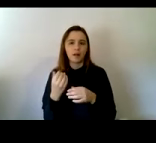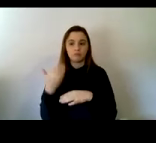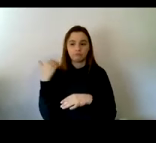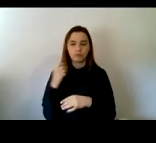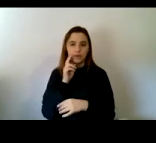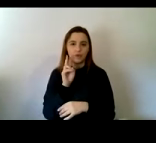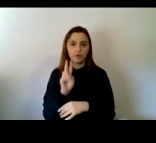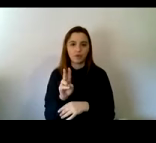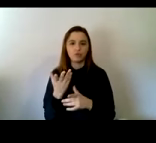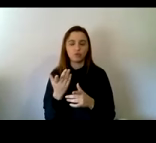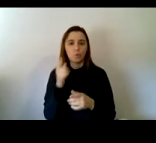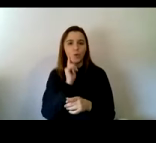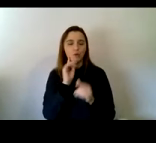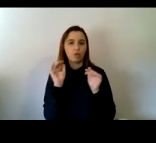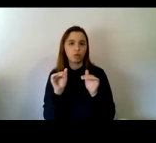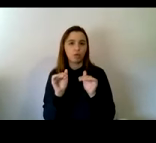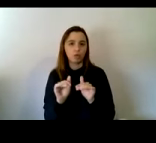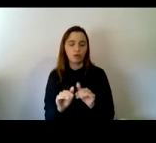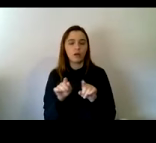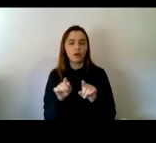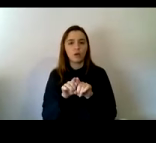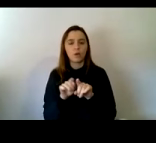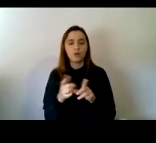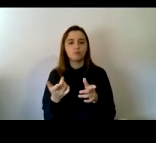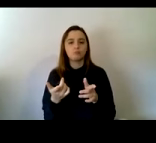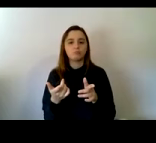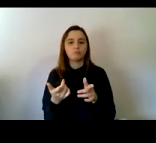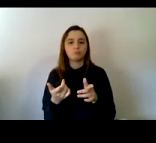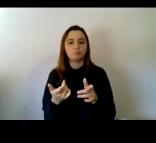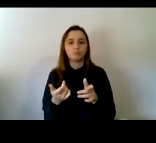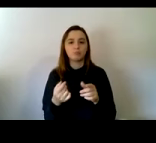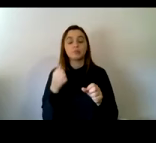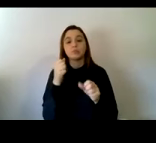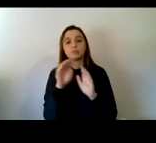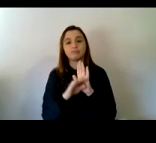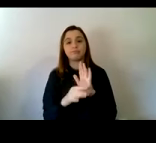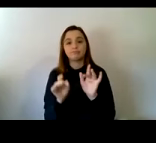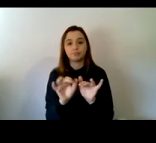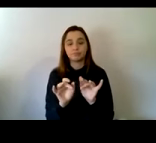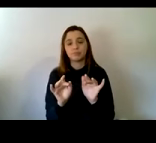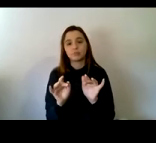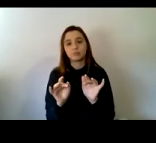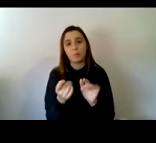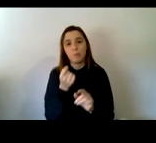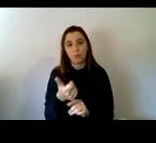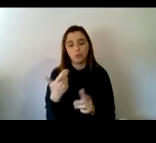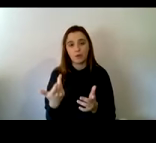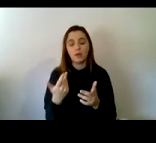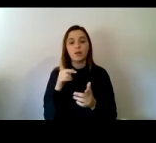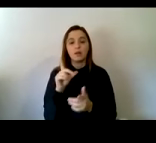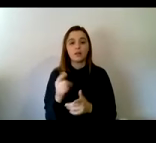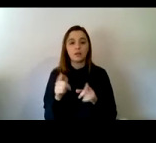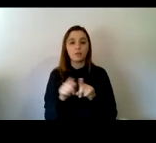taking on programming jobs. And as a computer scientist,